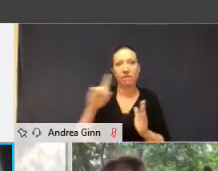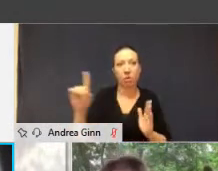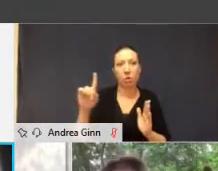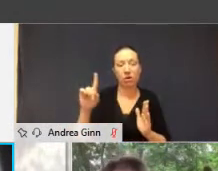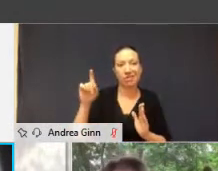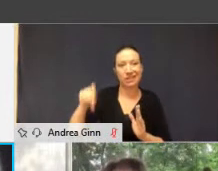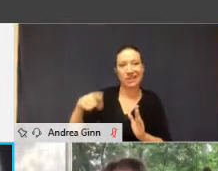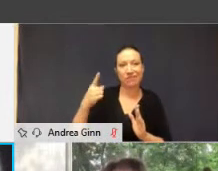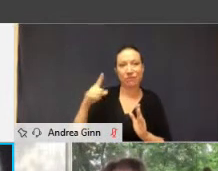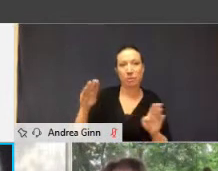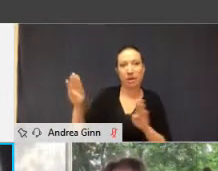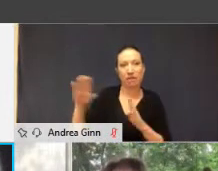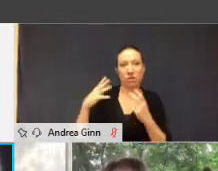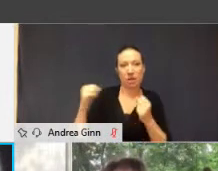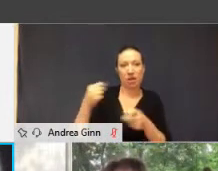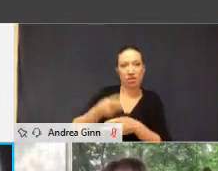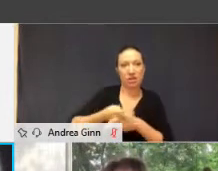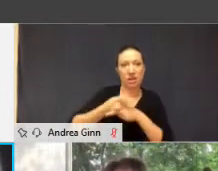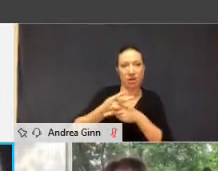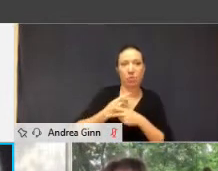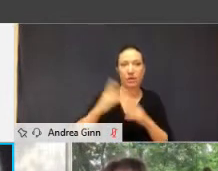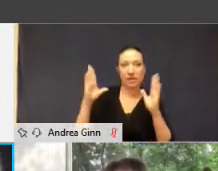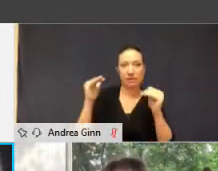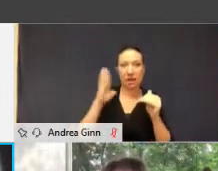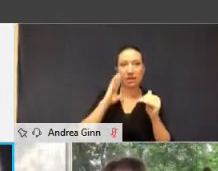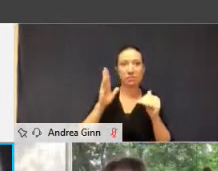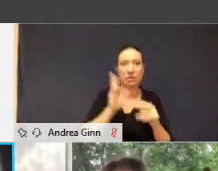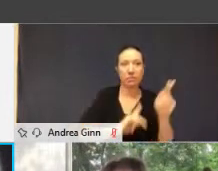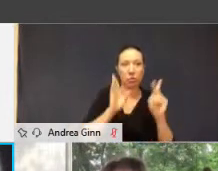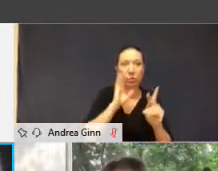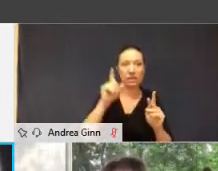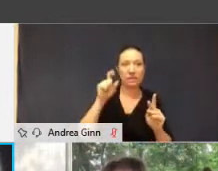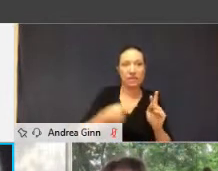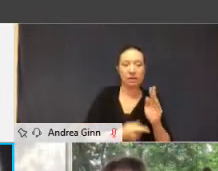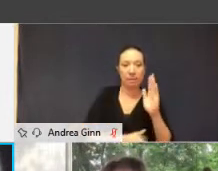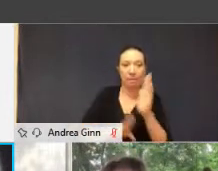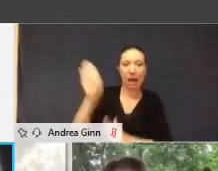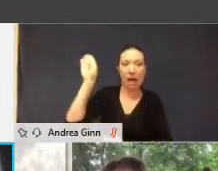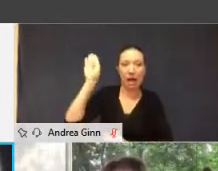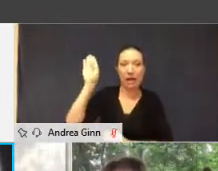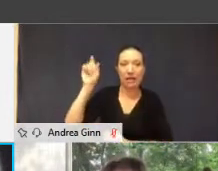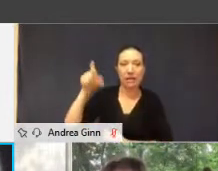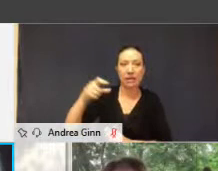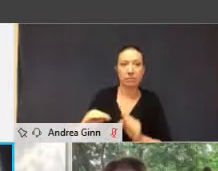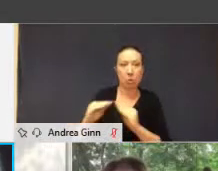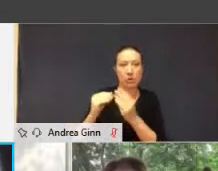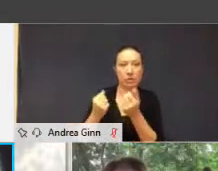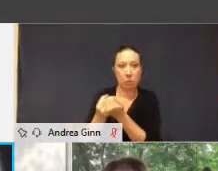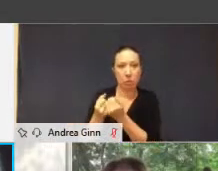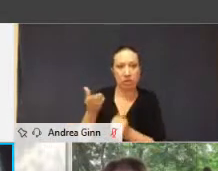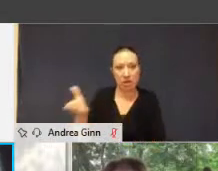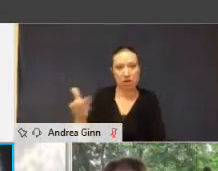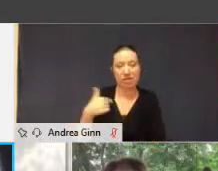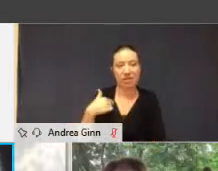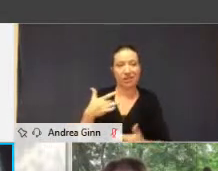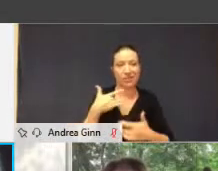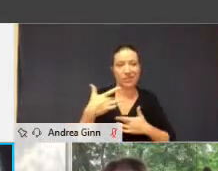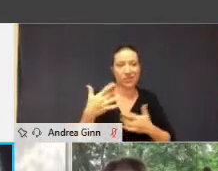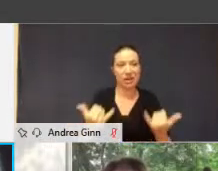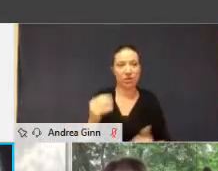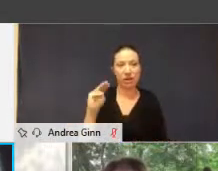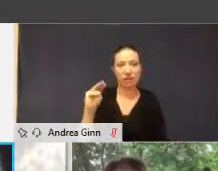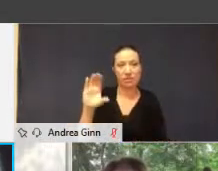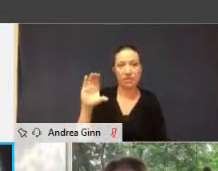care because of the pandemic. And they're very concerned that the MCOs